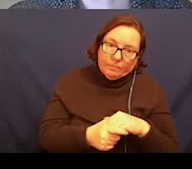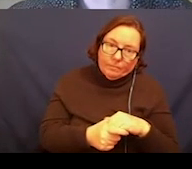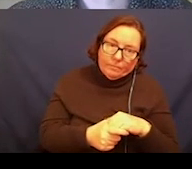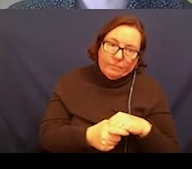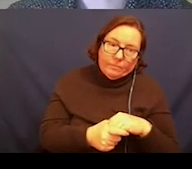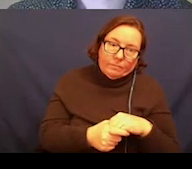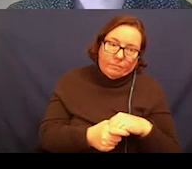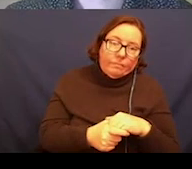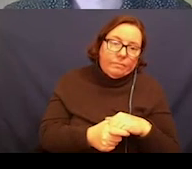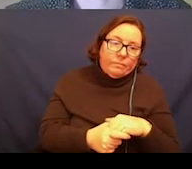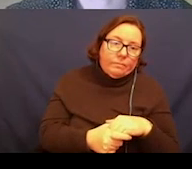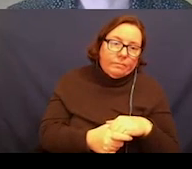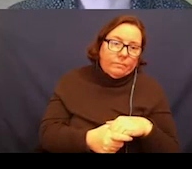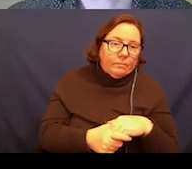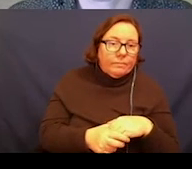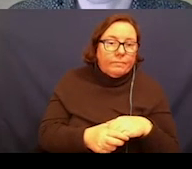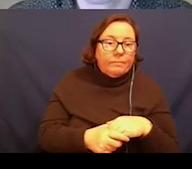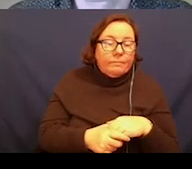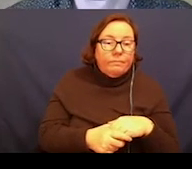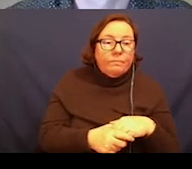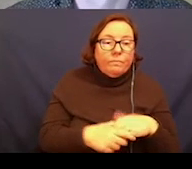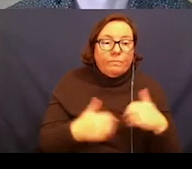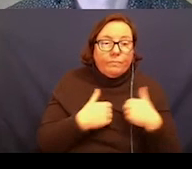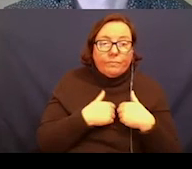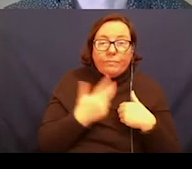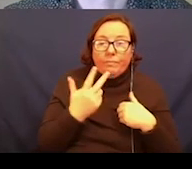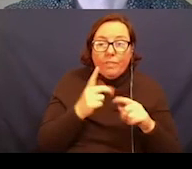Here we're showing 3 ways to opt in or opt out.